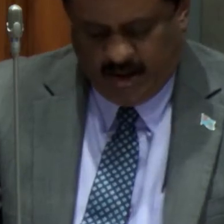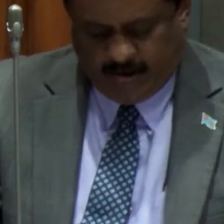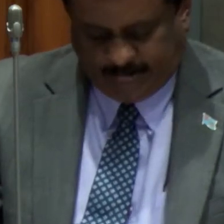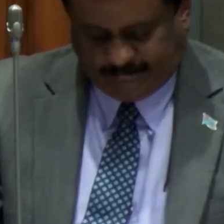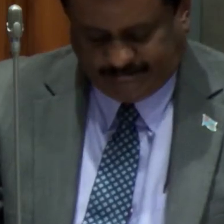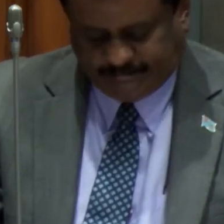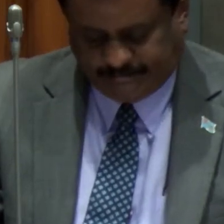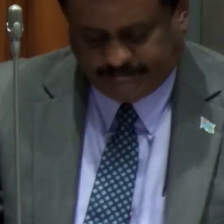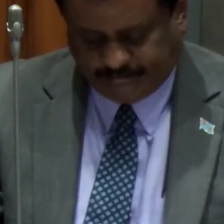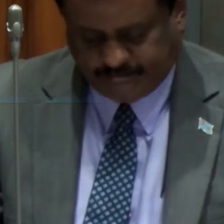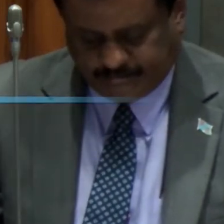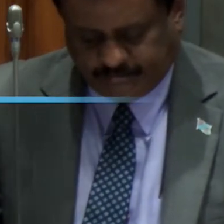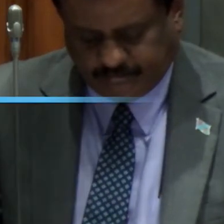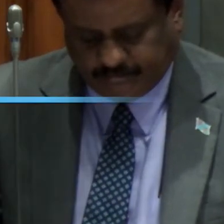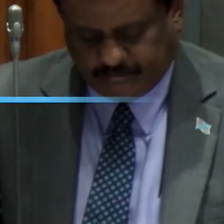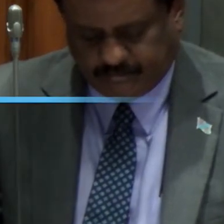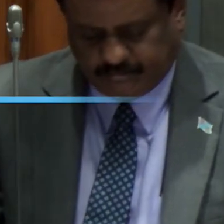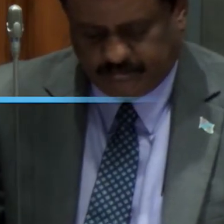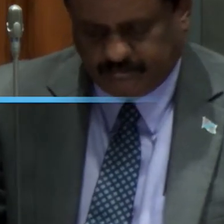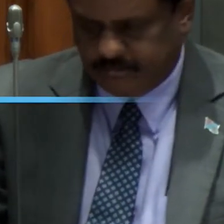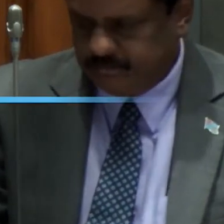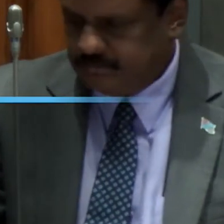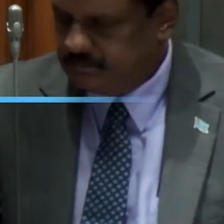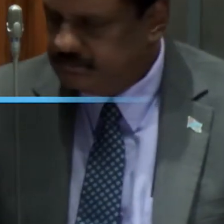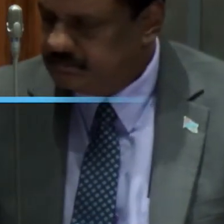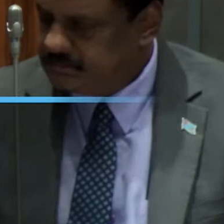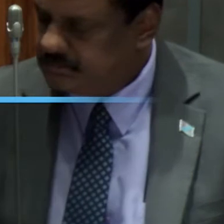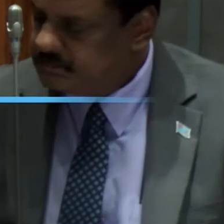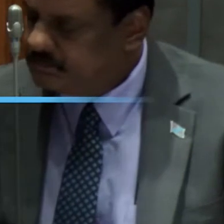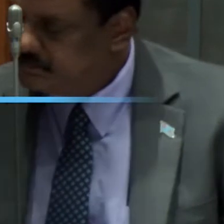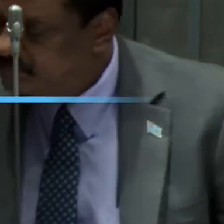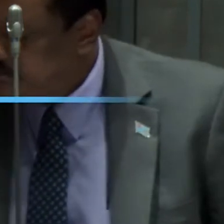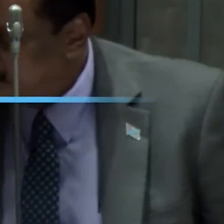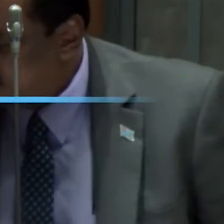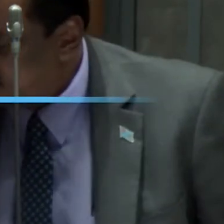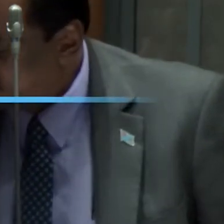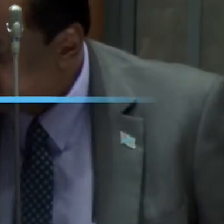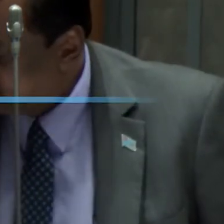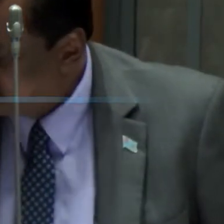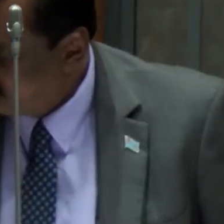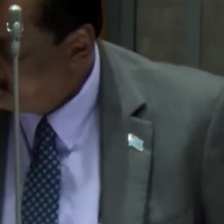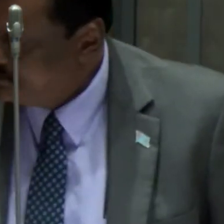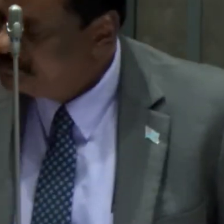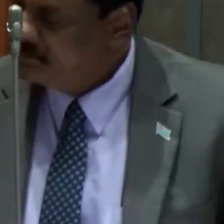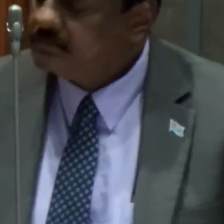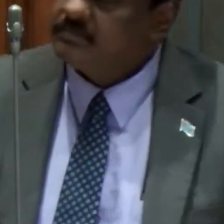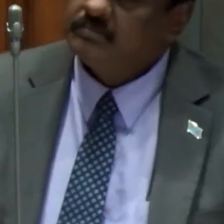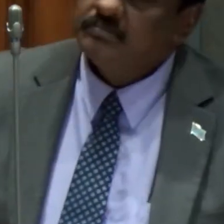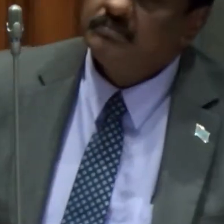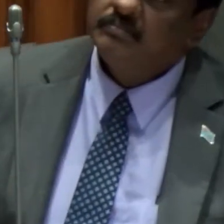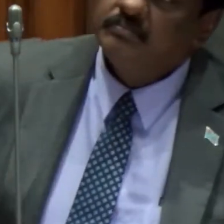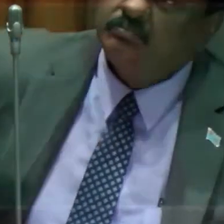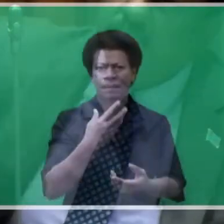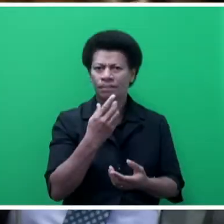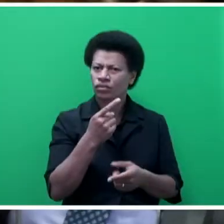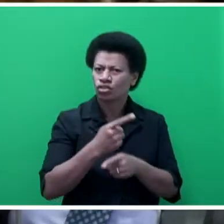And we need to continue to work together in, day out, to make sure that we are on top of it. I was talking to a colleague